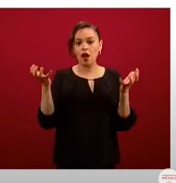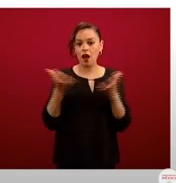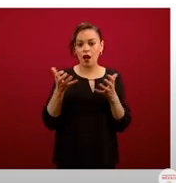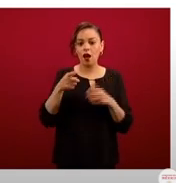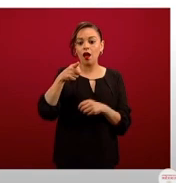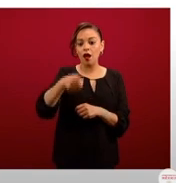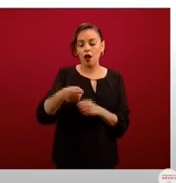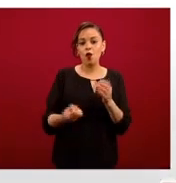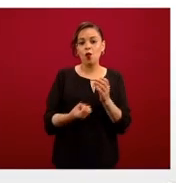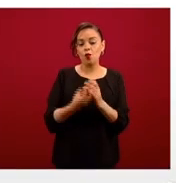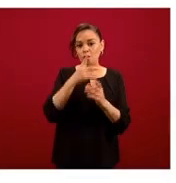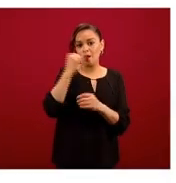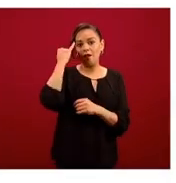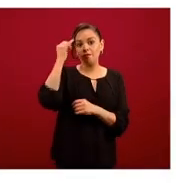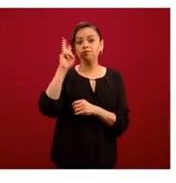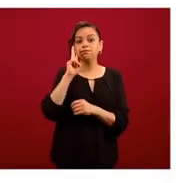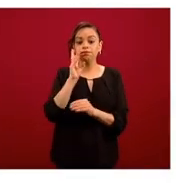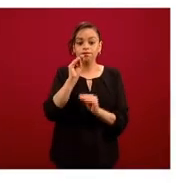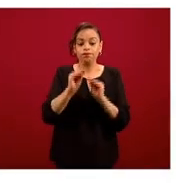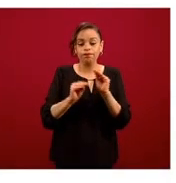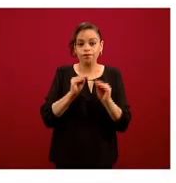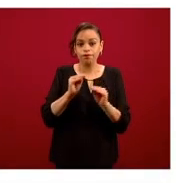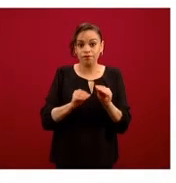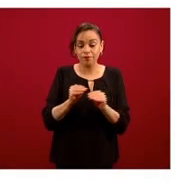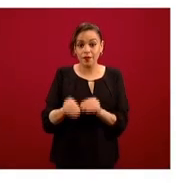basically coming in.